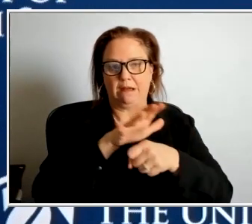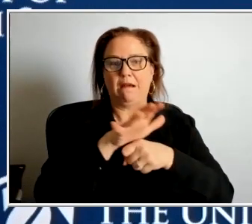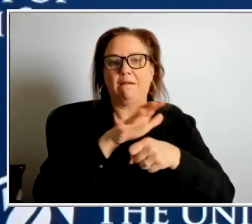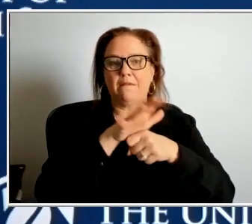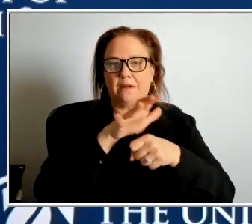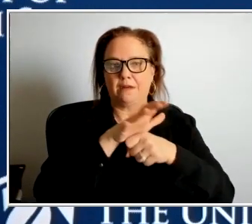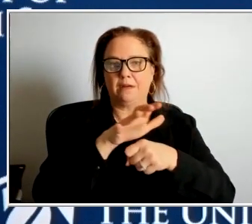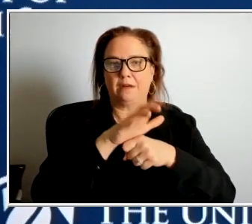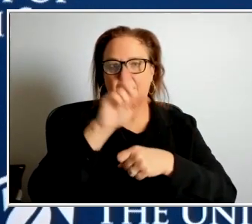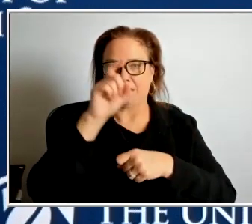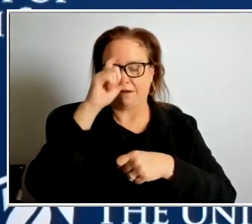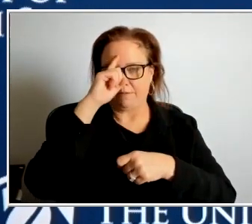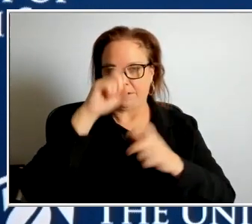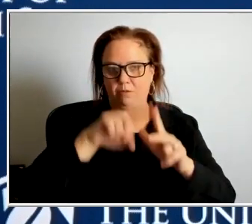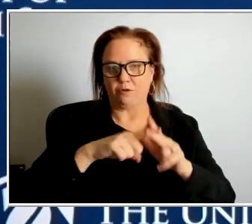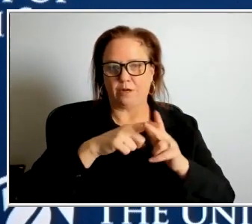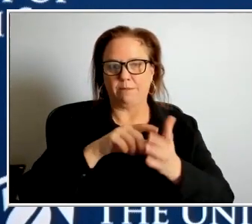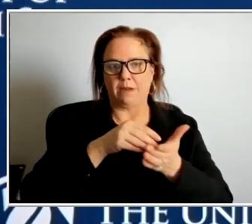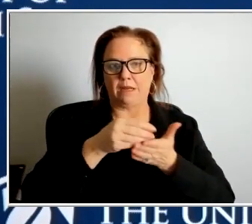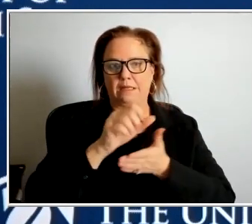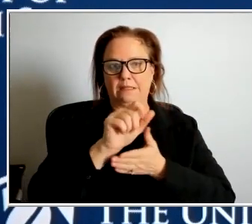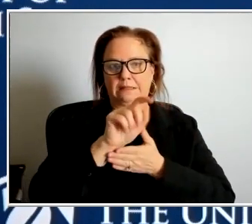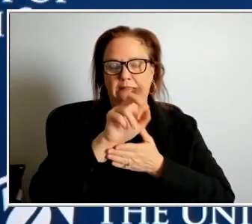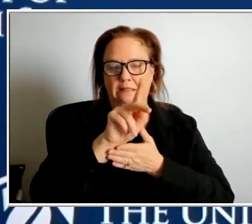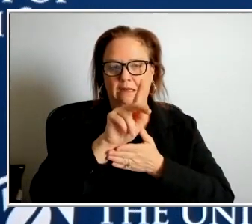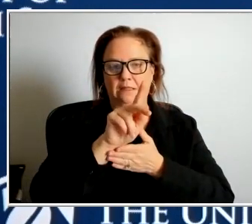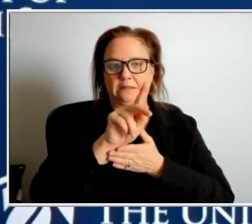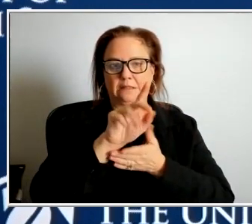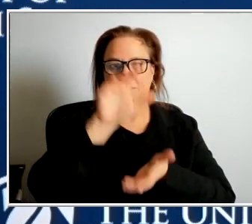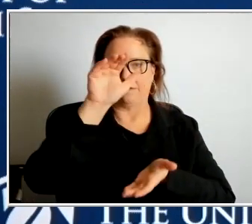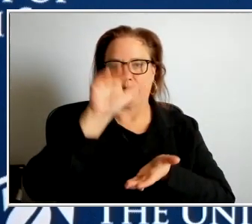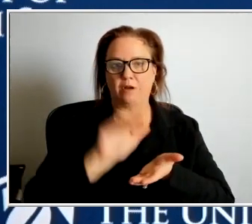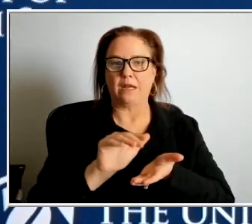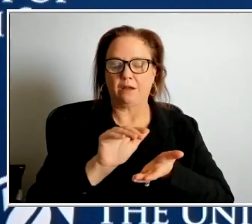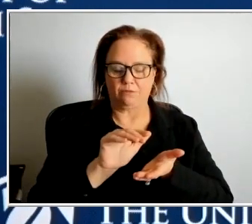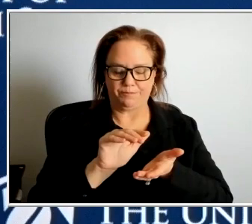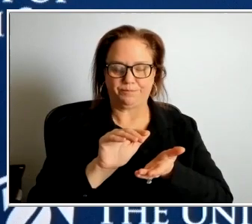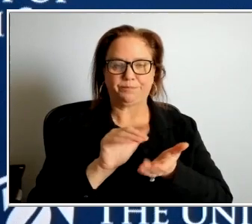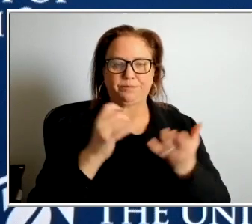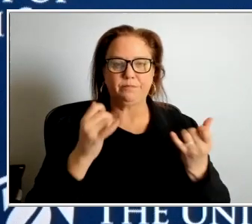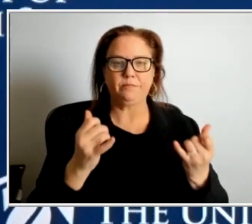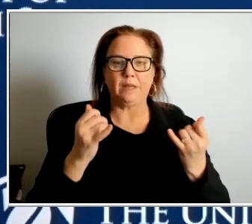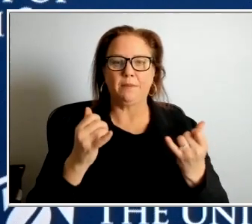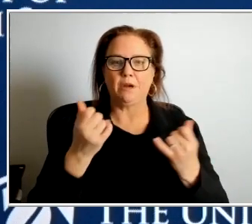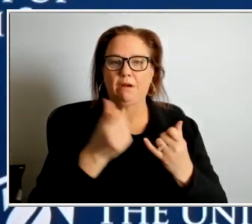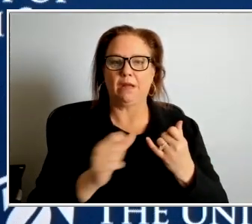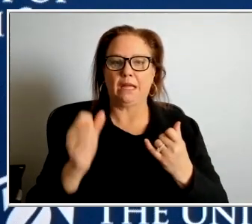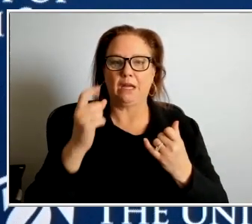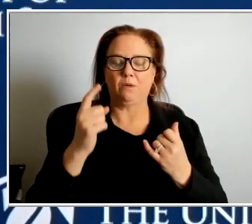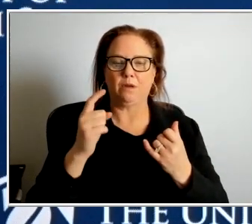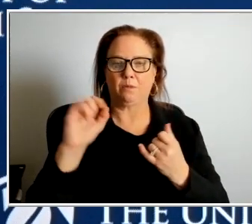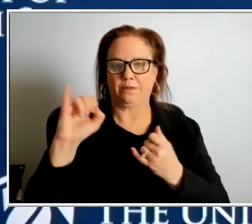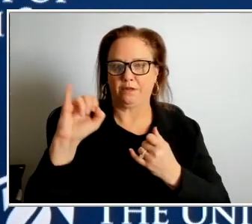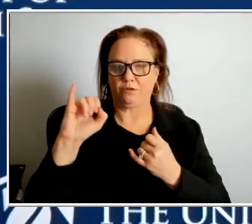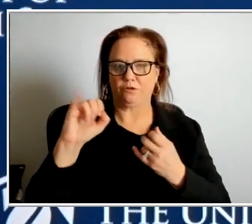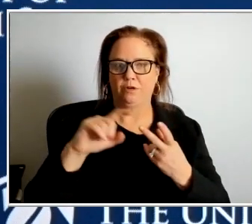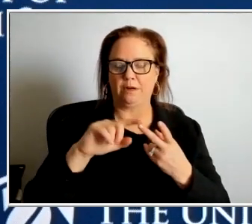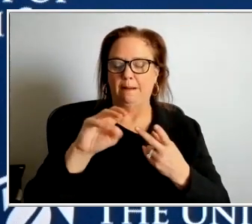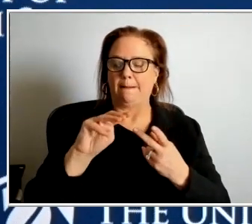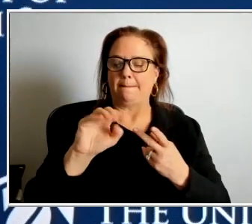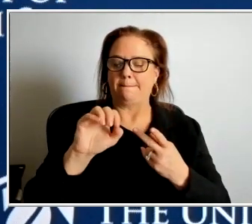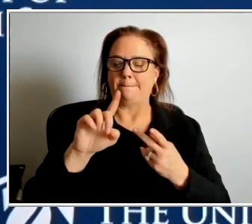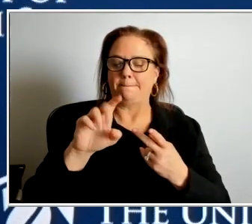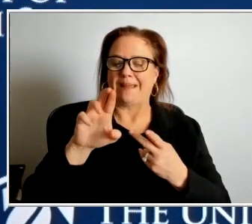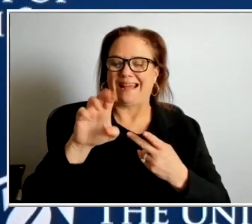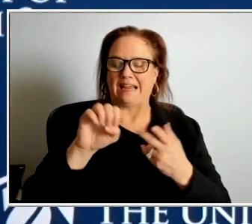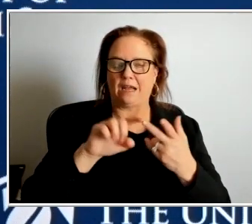the government originally bought stocks lasted. Those have gone down. But right now, anybody with insurance, Medicare, Medicaid, should be